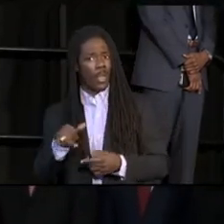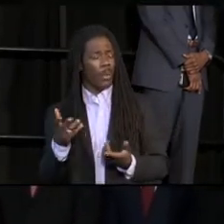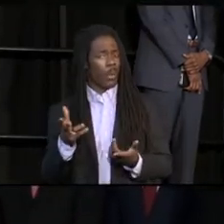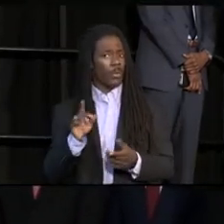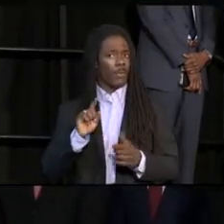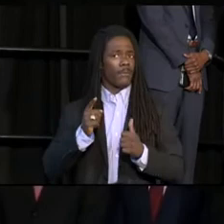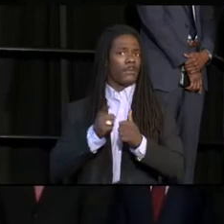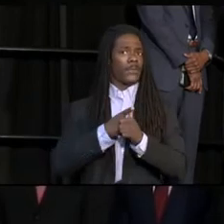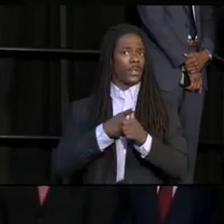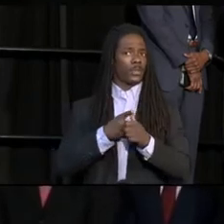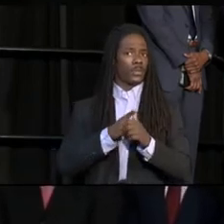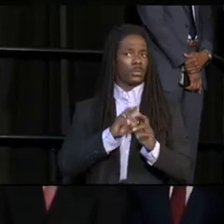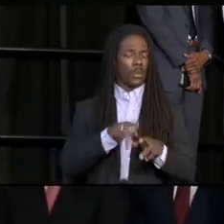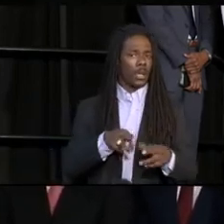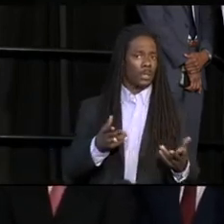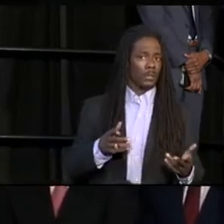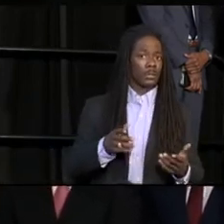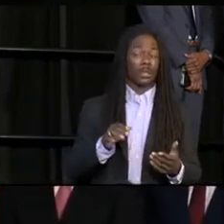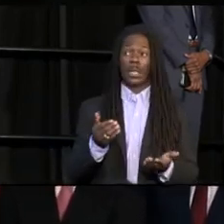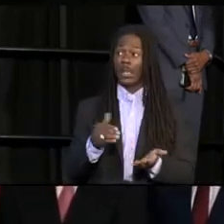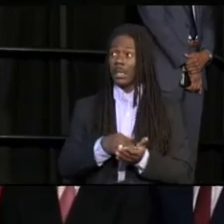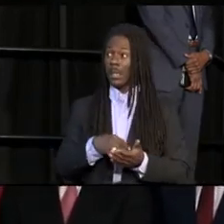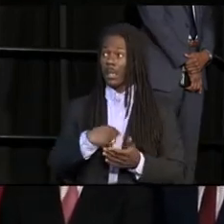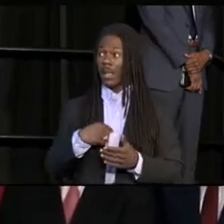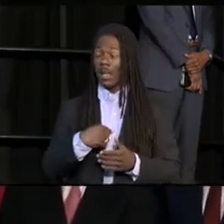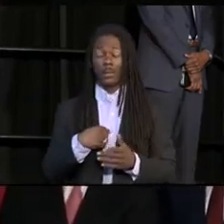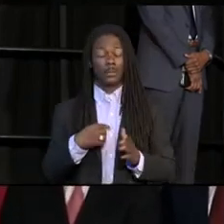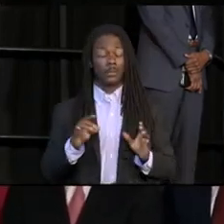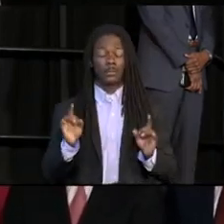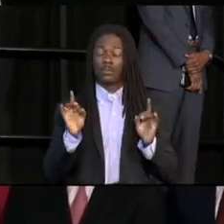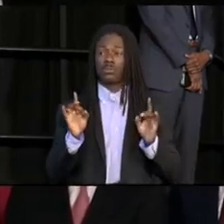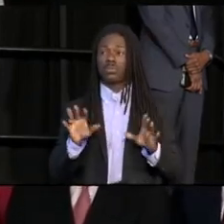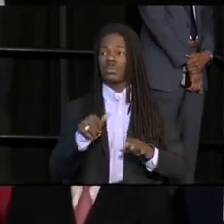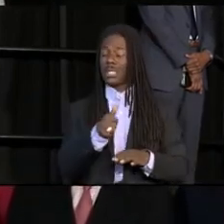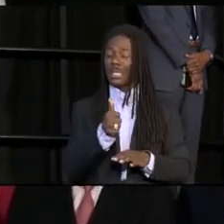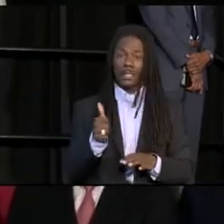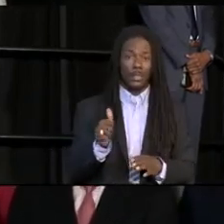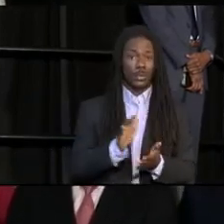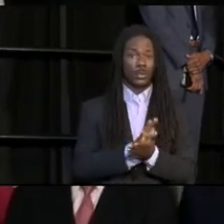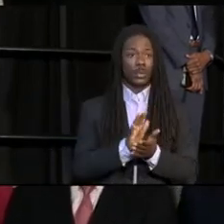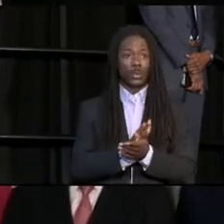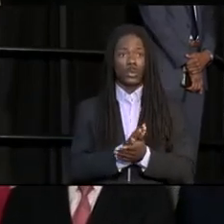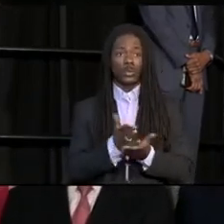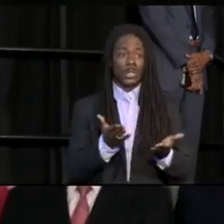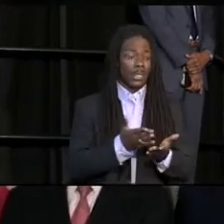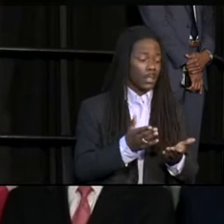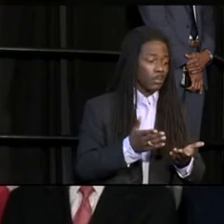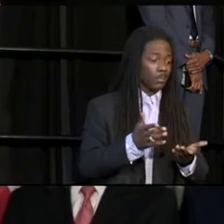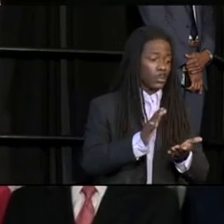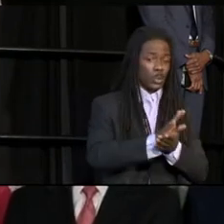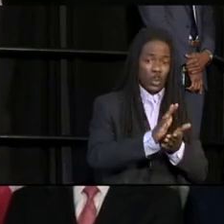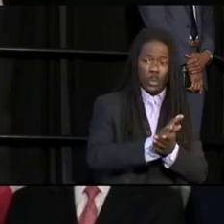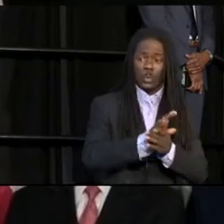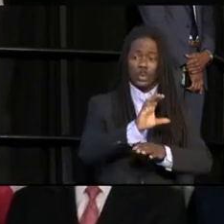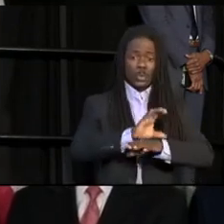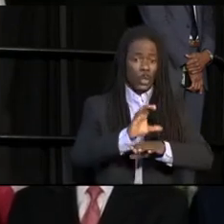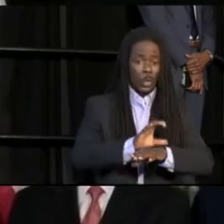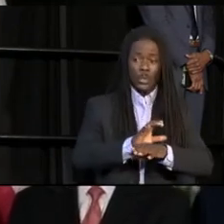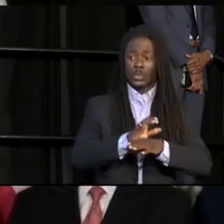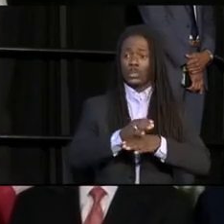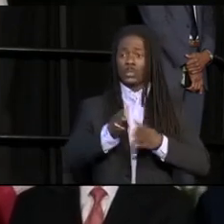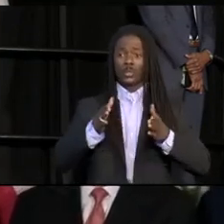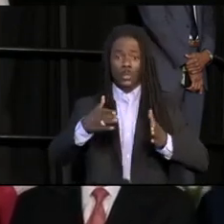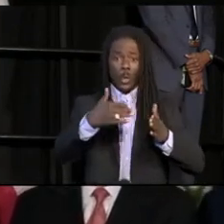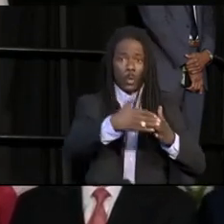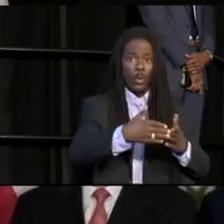Of course, I am horrified by any shootings that are here in schools, on street corners, and churches. The level of violence